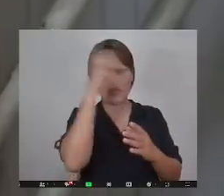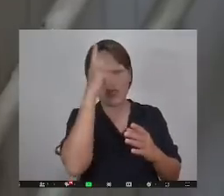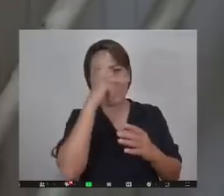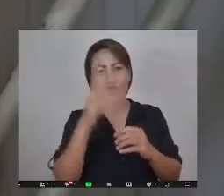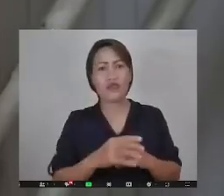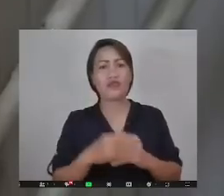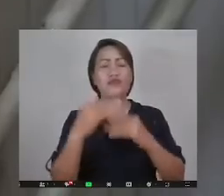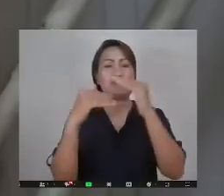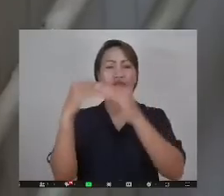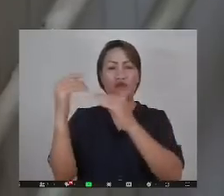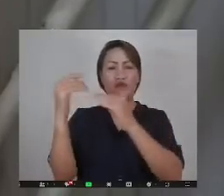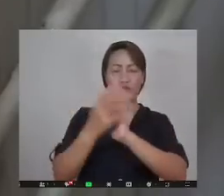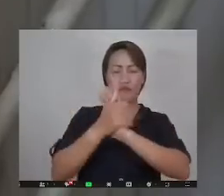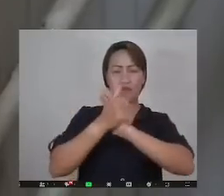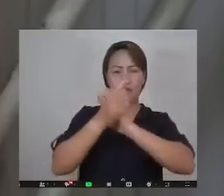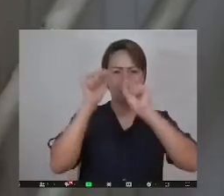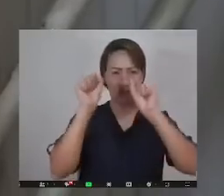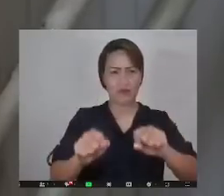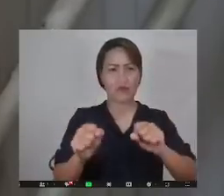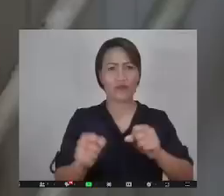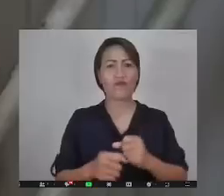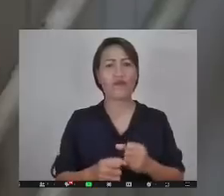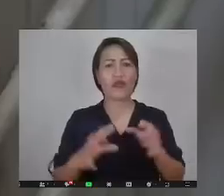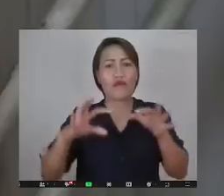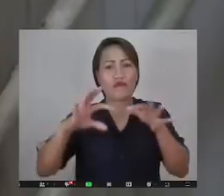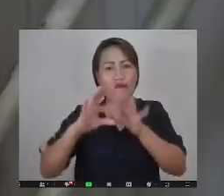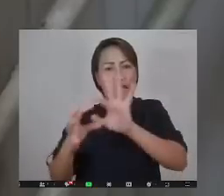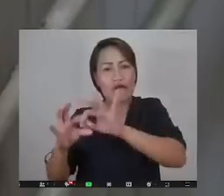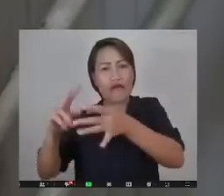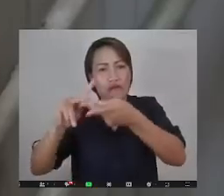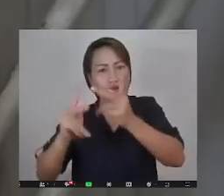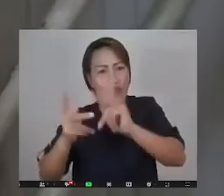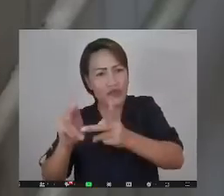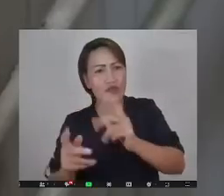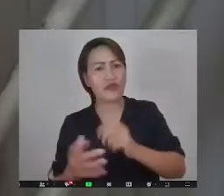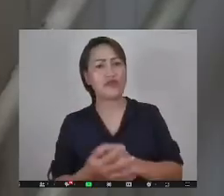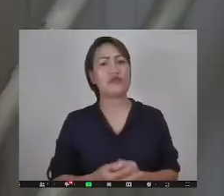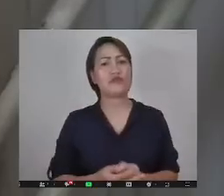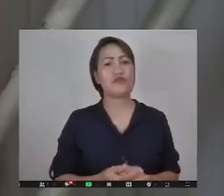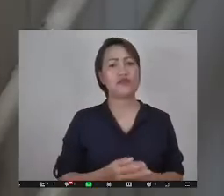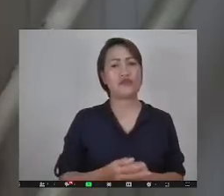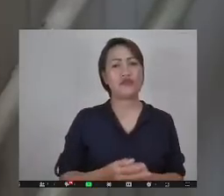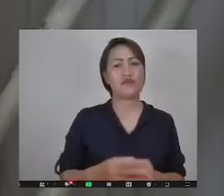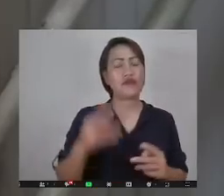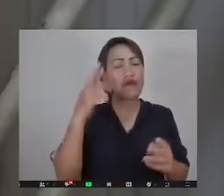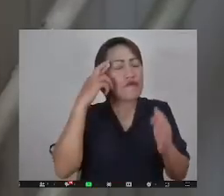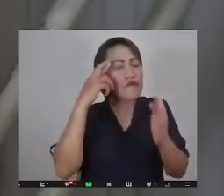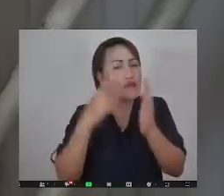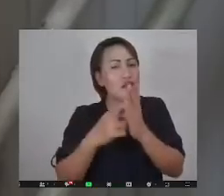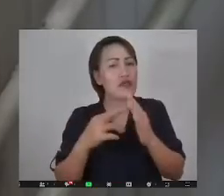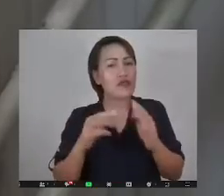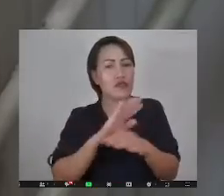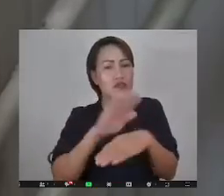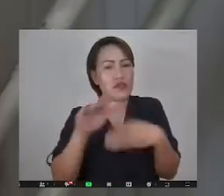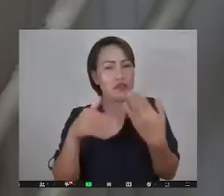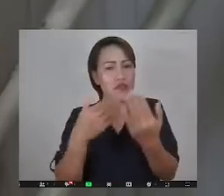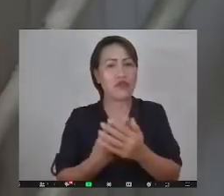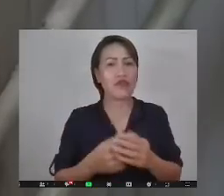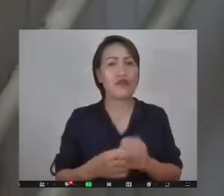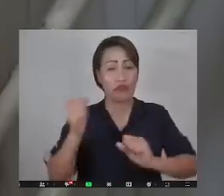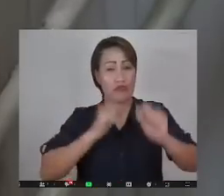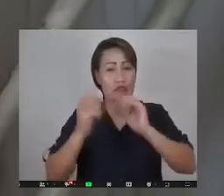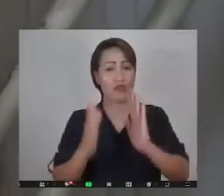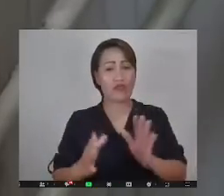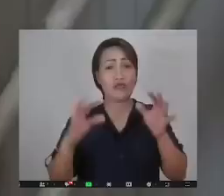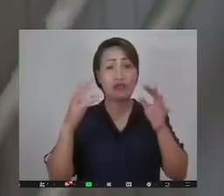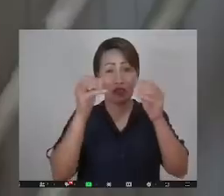forge partnership, and recognize modern-day heroes. Those scientists and teachers who engage learners in